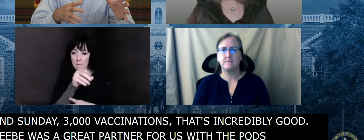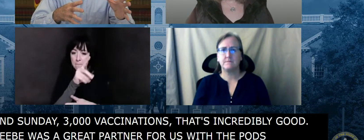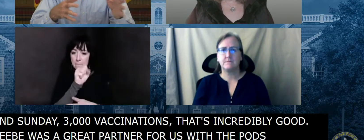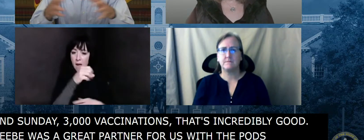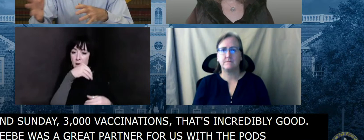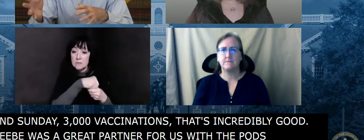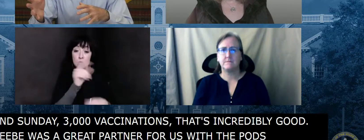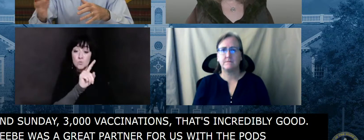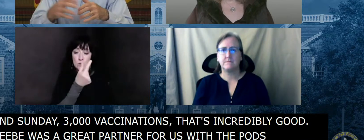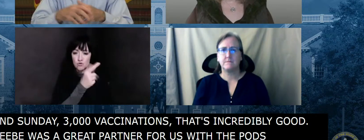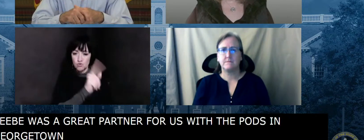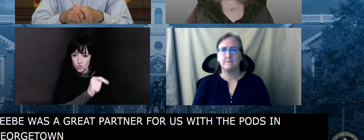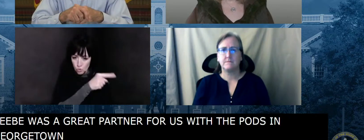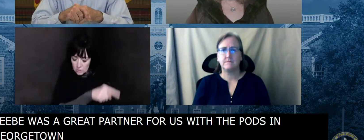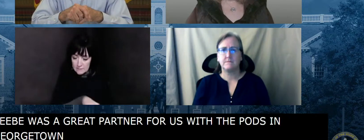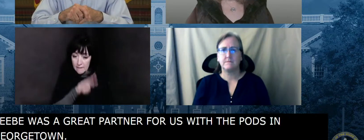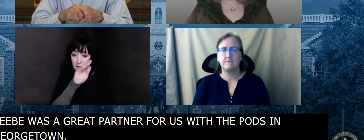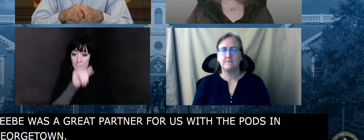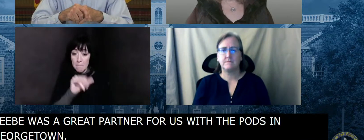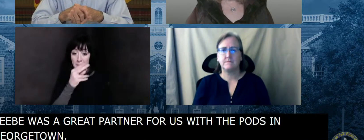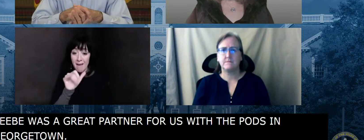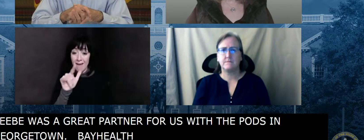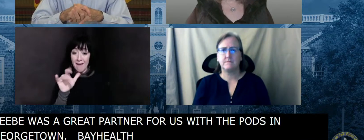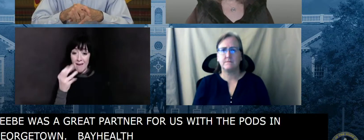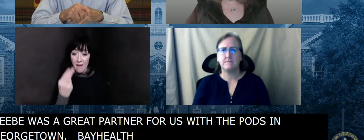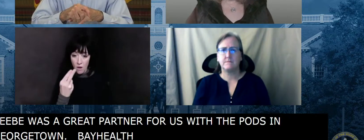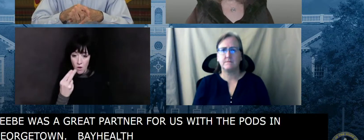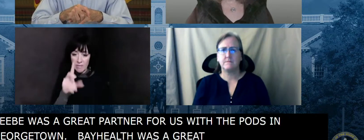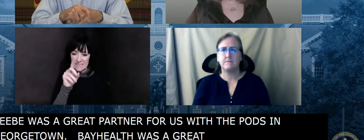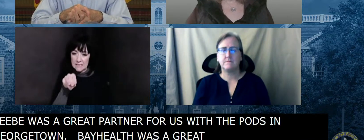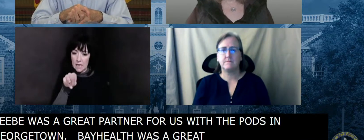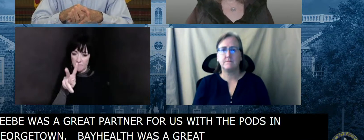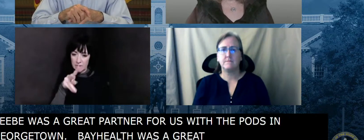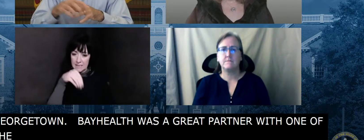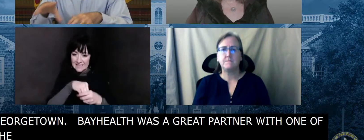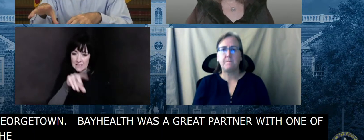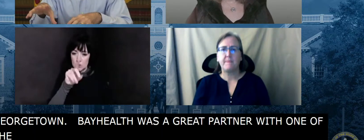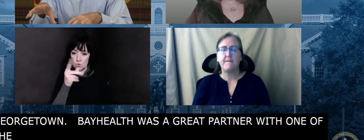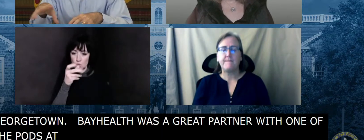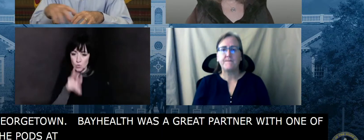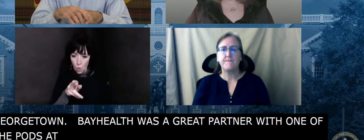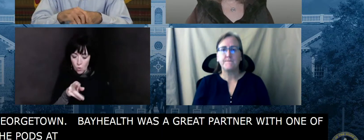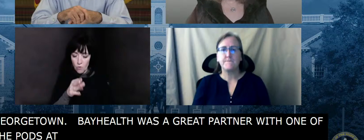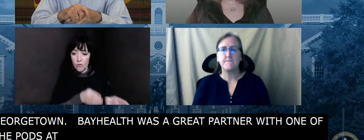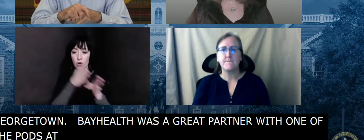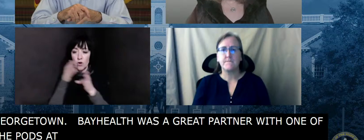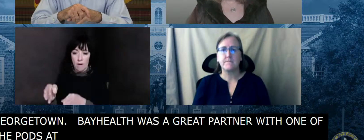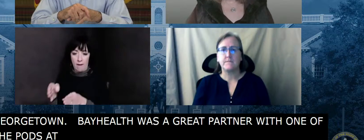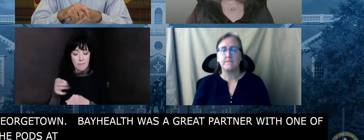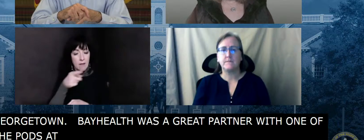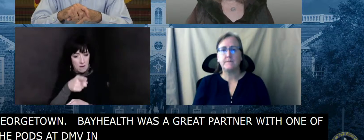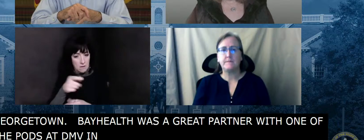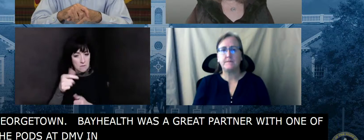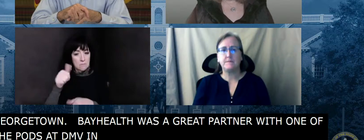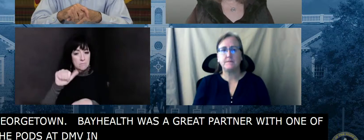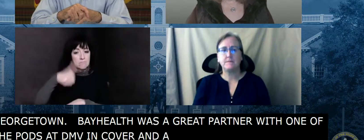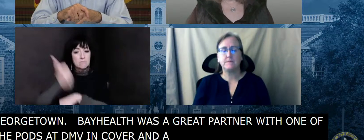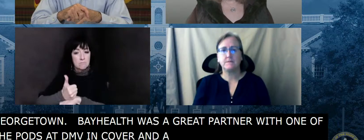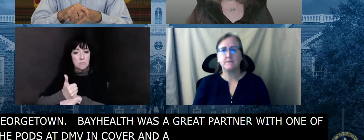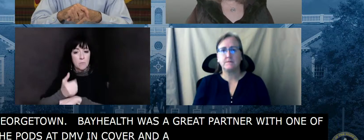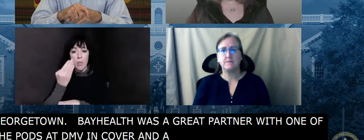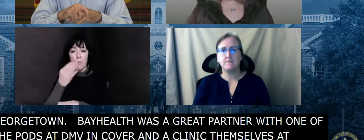a good partner with one of the pods at DMV in Dover, and they also had a clinic themselves at the Blue Hen